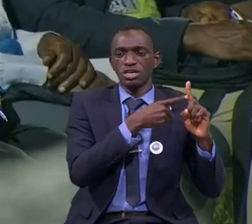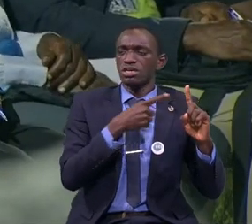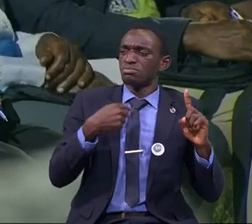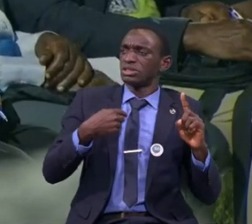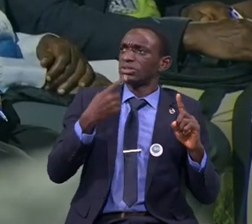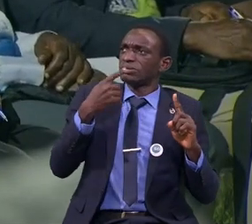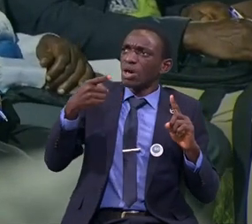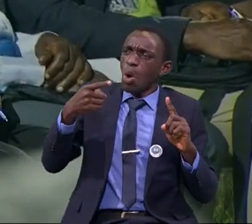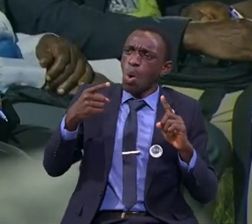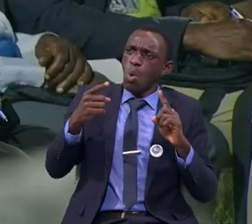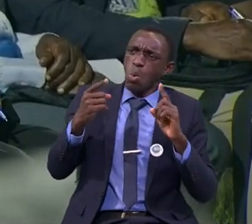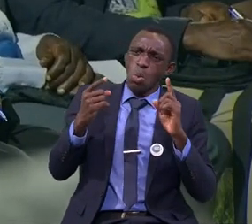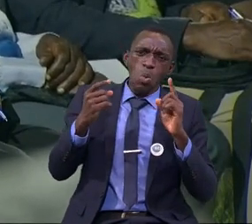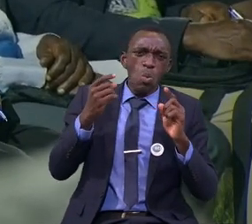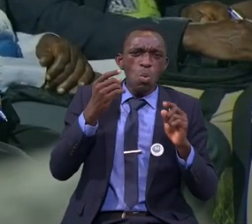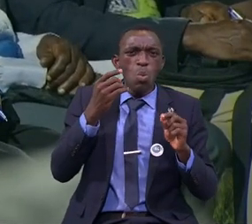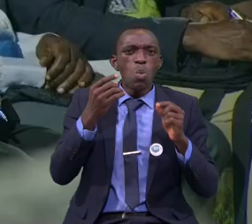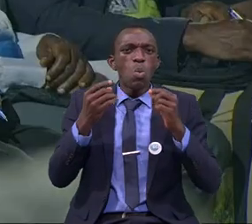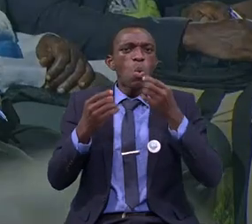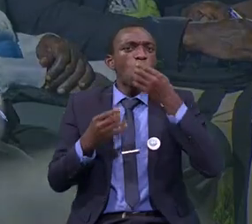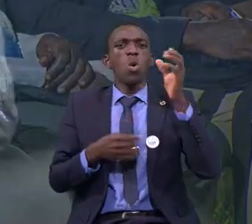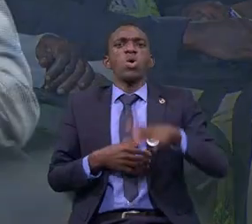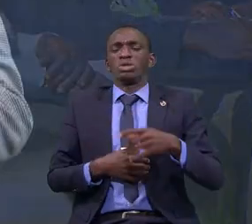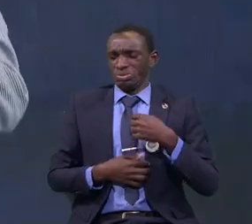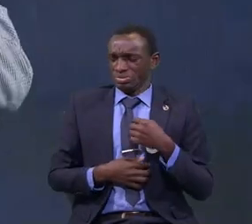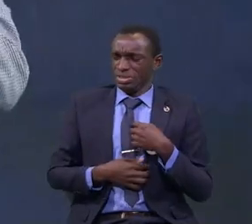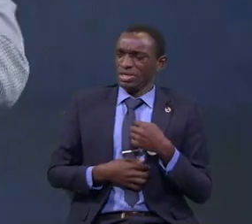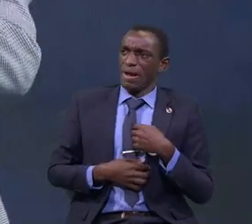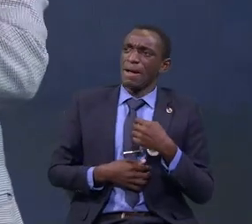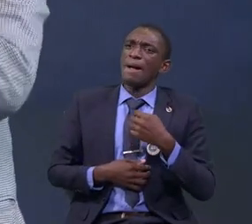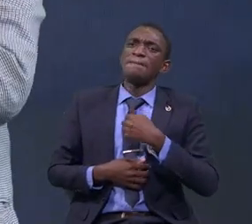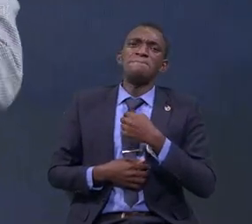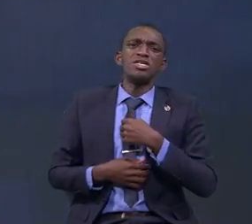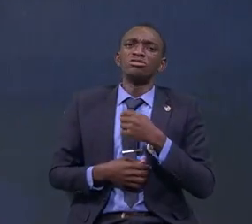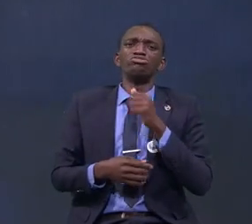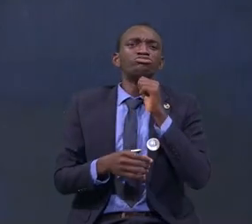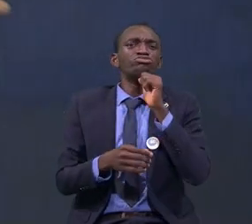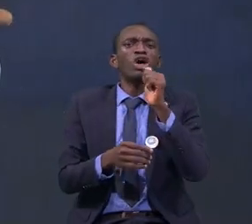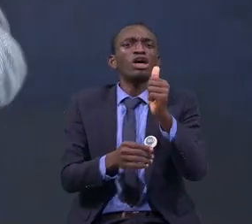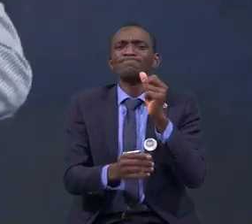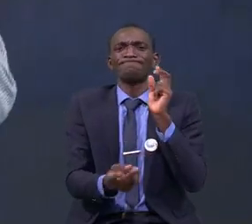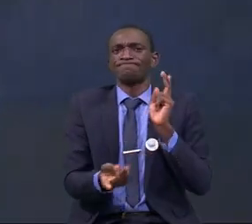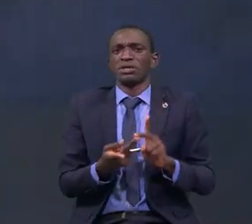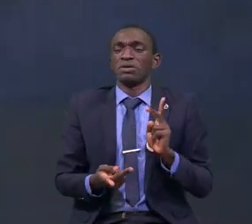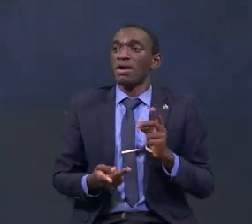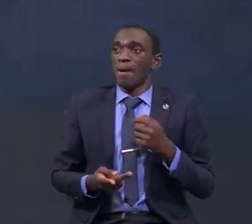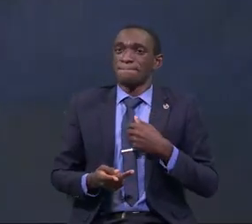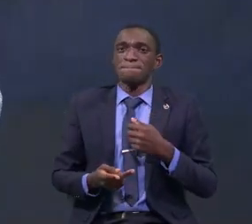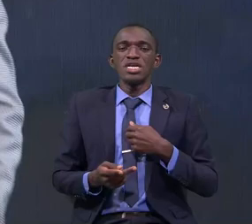me, for I am undone, because I am a man of unclean